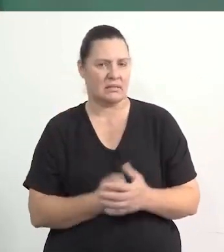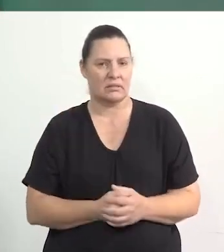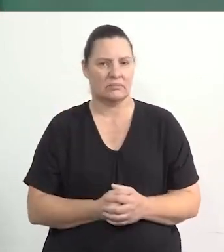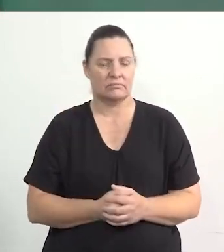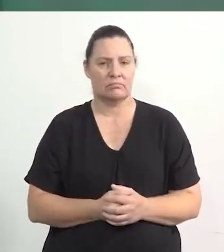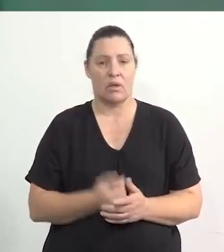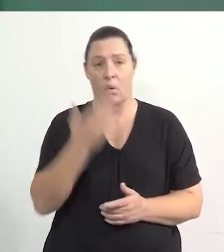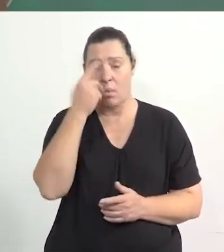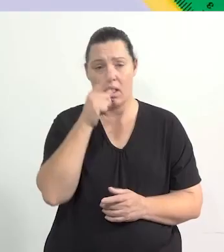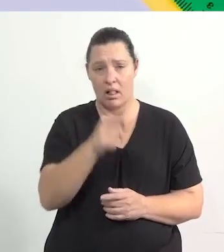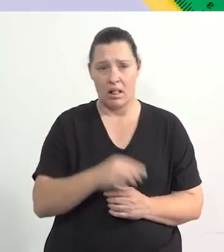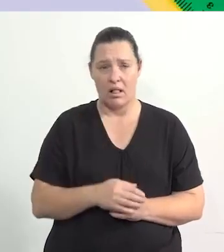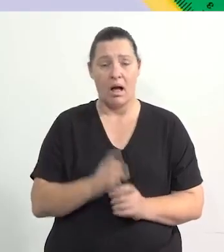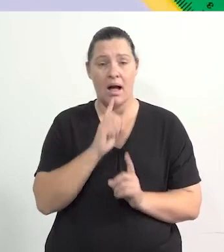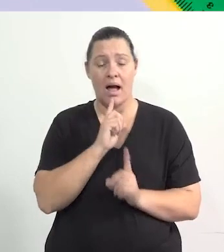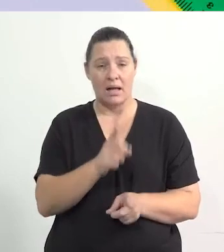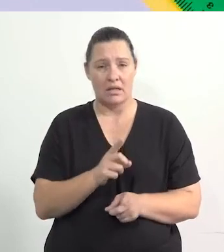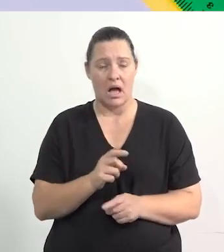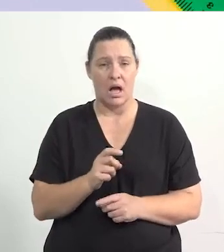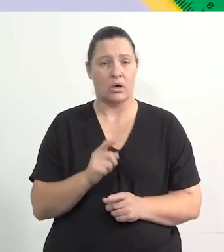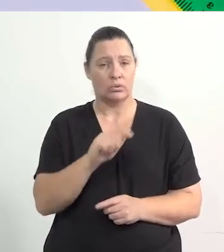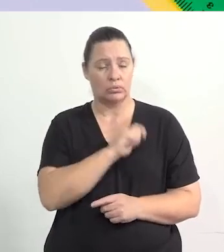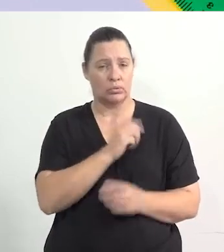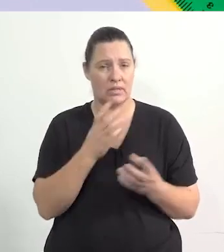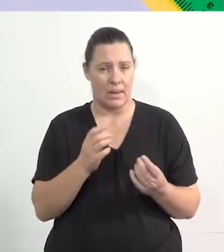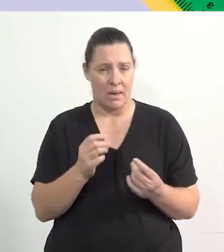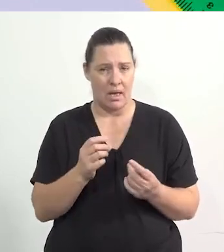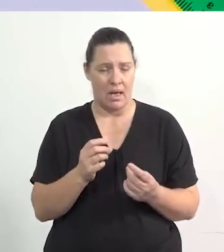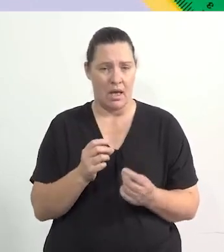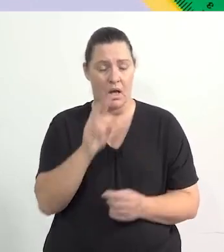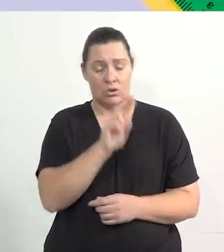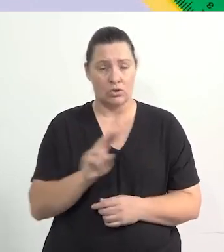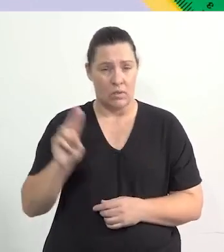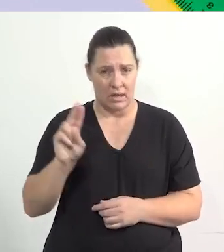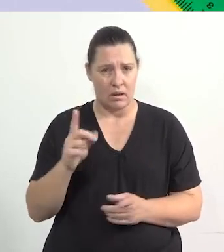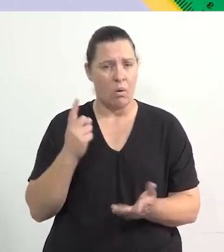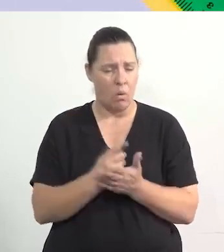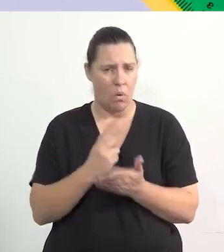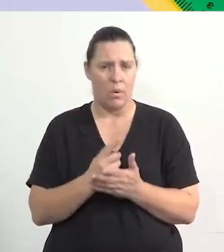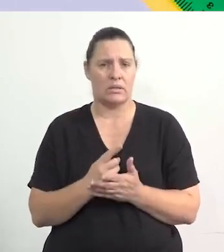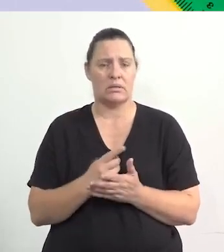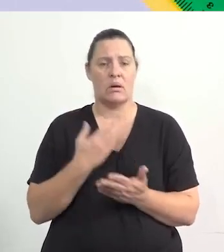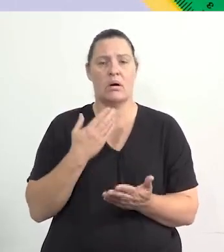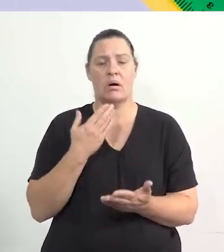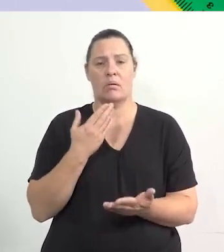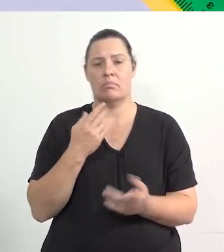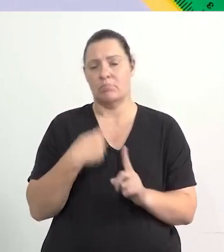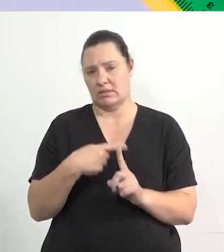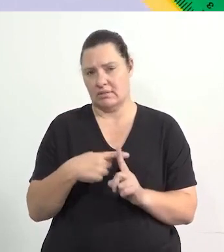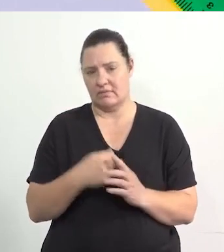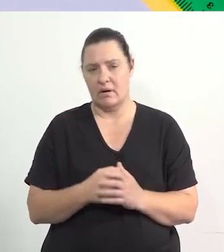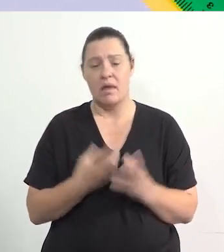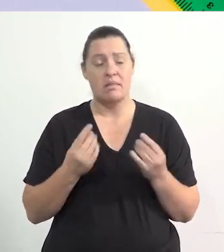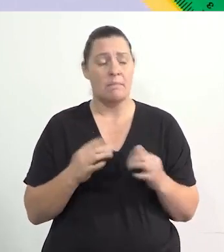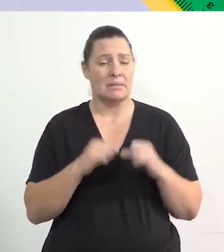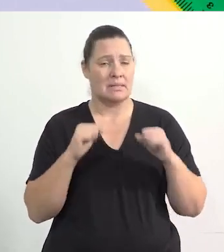fact. Did you know the answer to a real number being squared will always be positive? In the